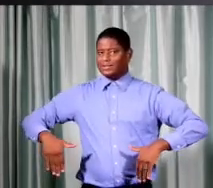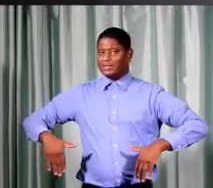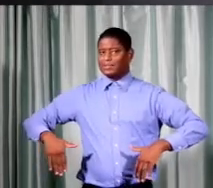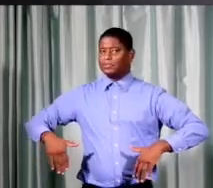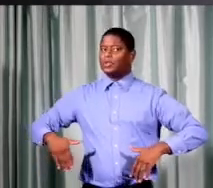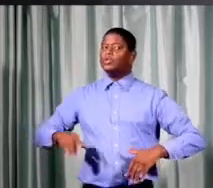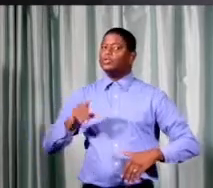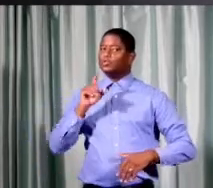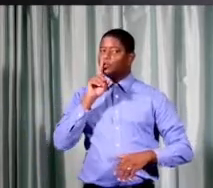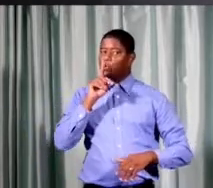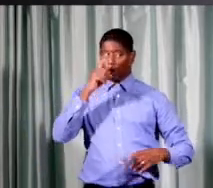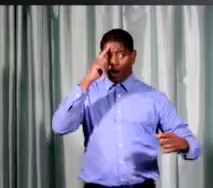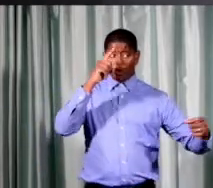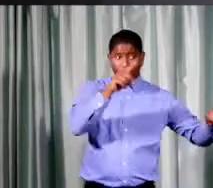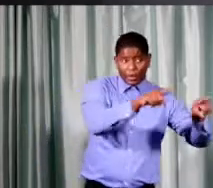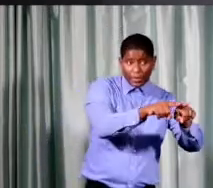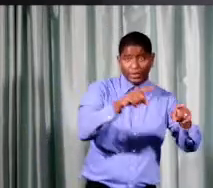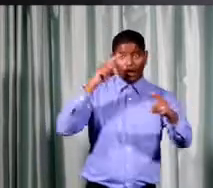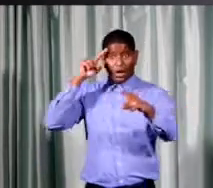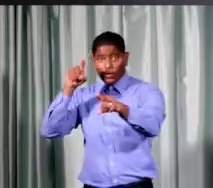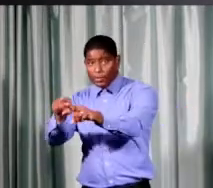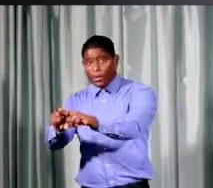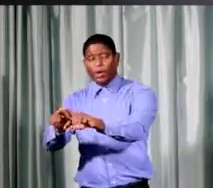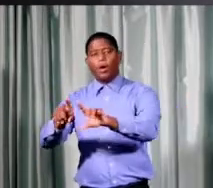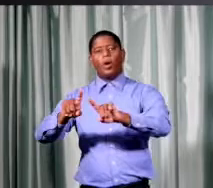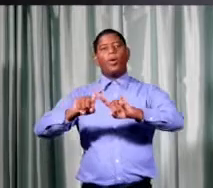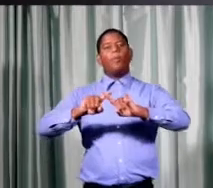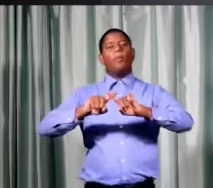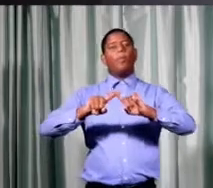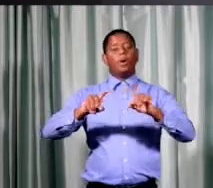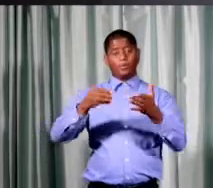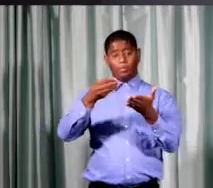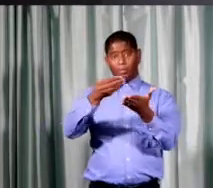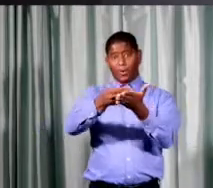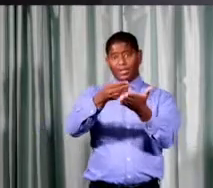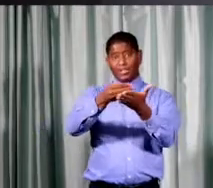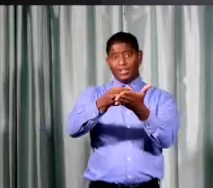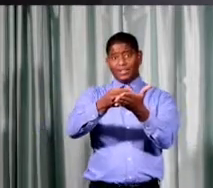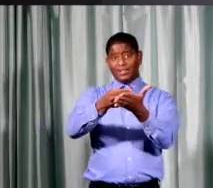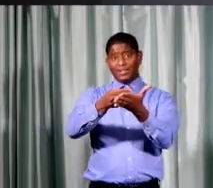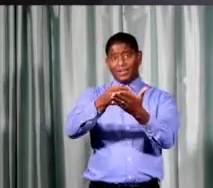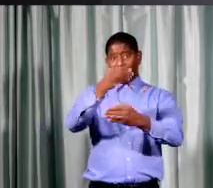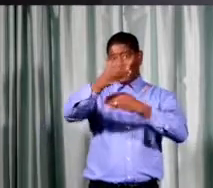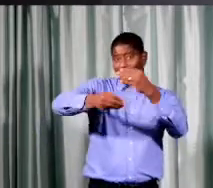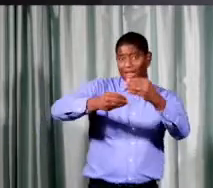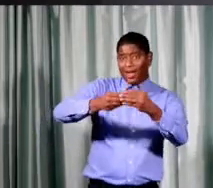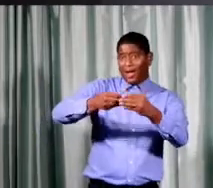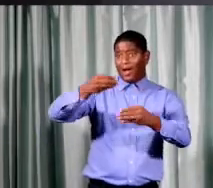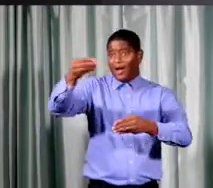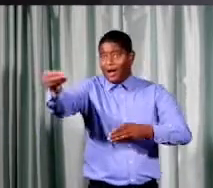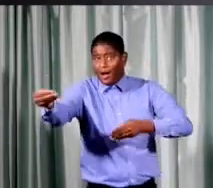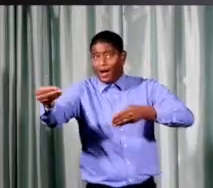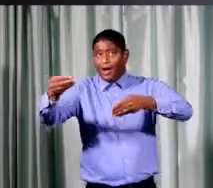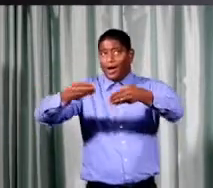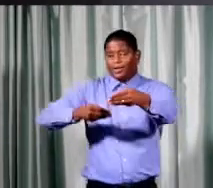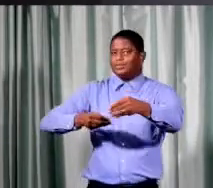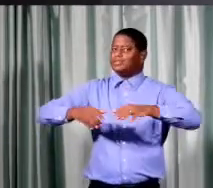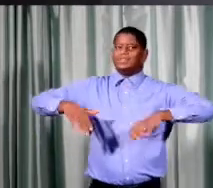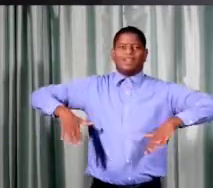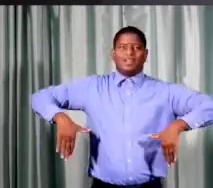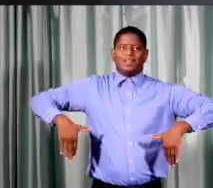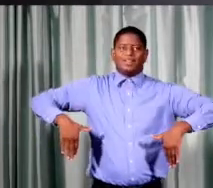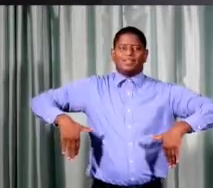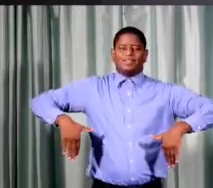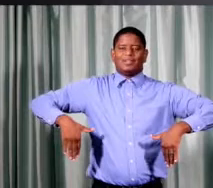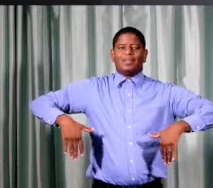for accounting and finance, nothing happened. When the product is delivered and you